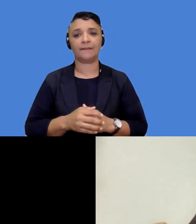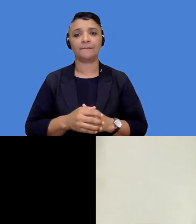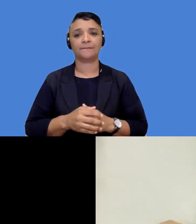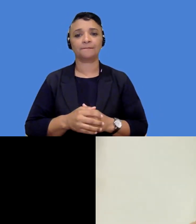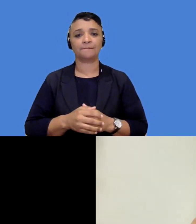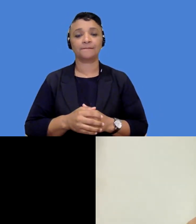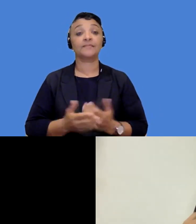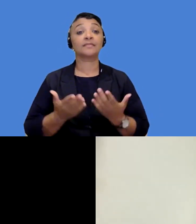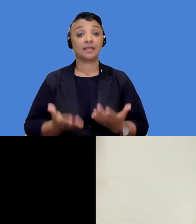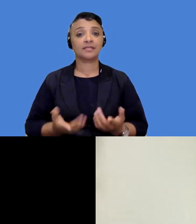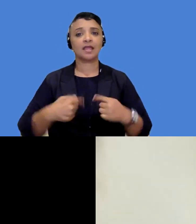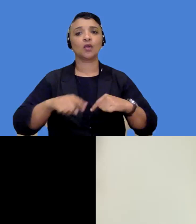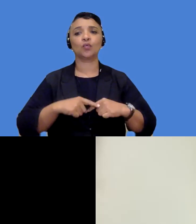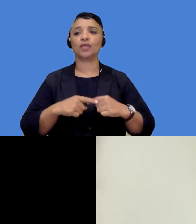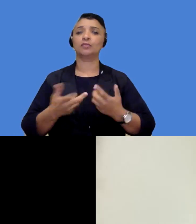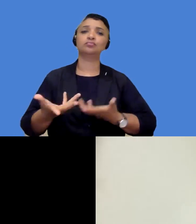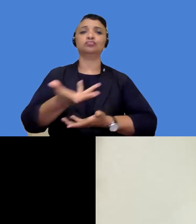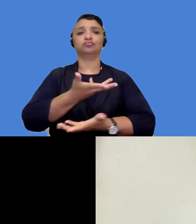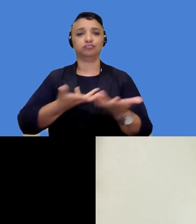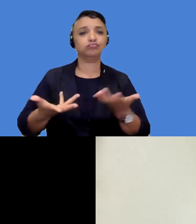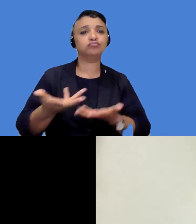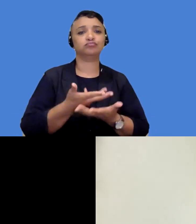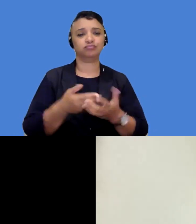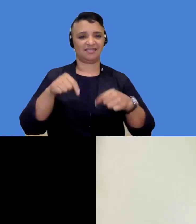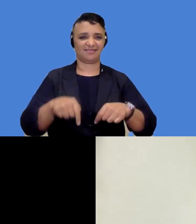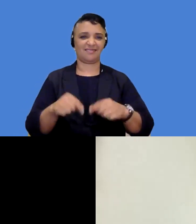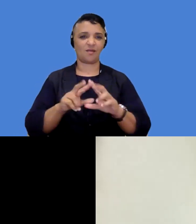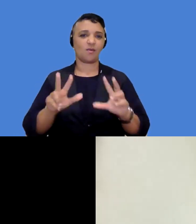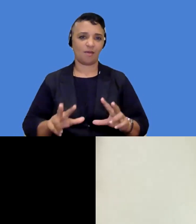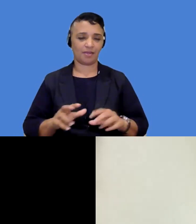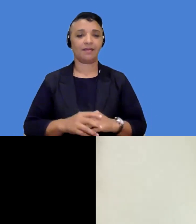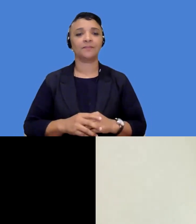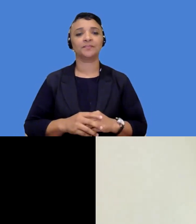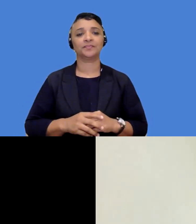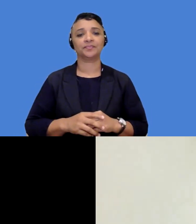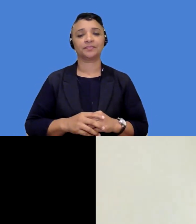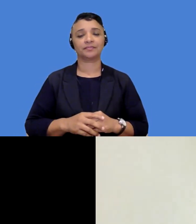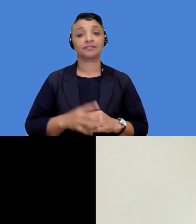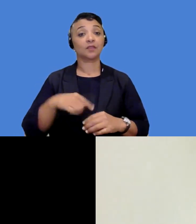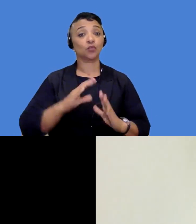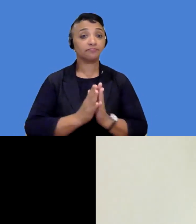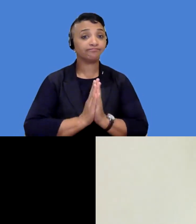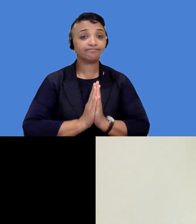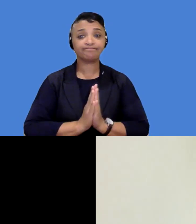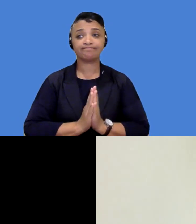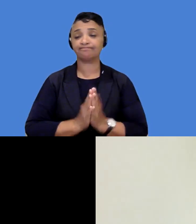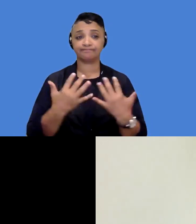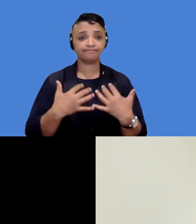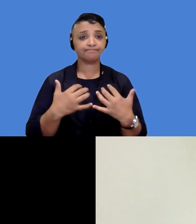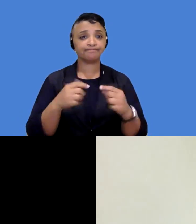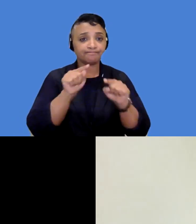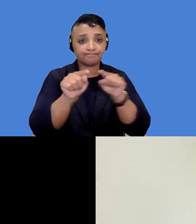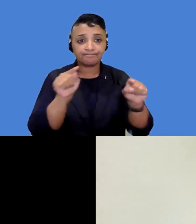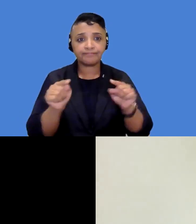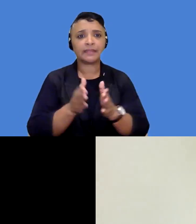webinar, and we request all our audience members to please participate